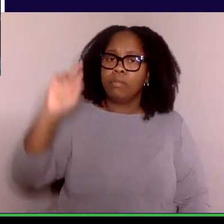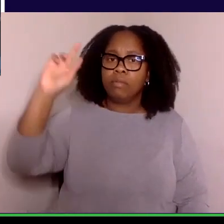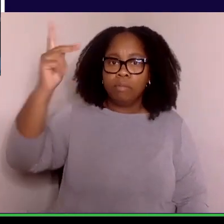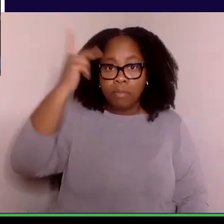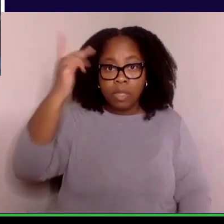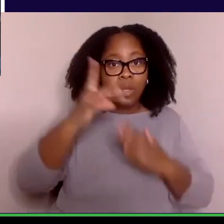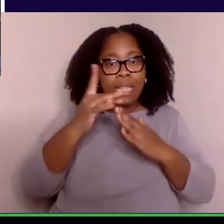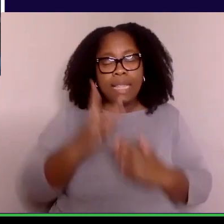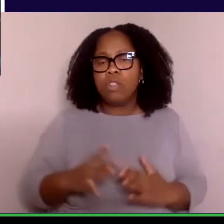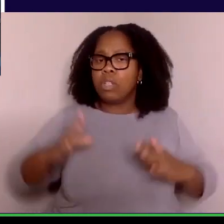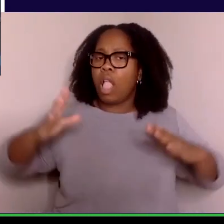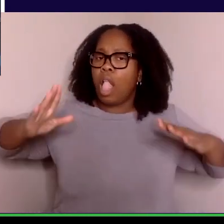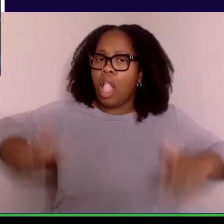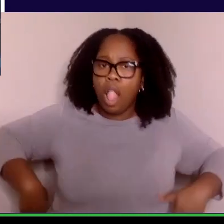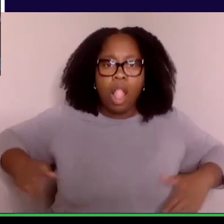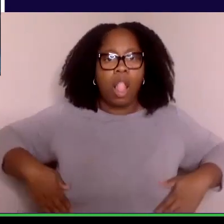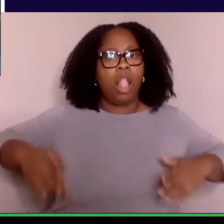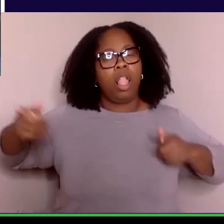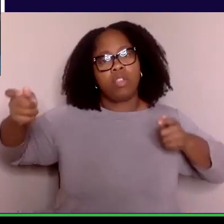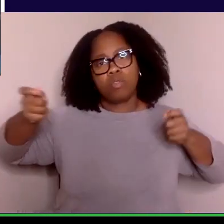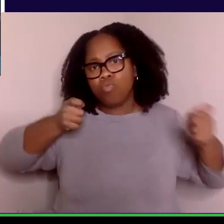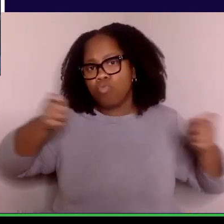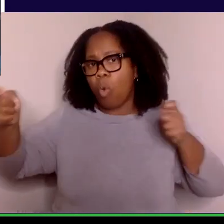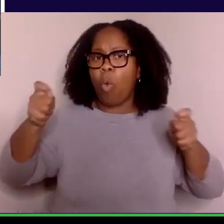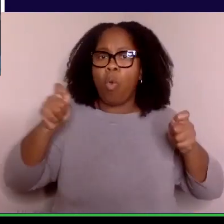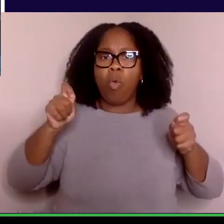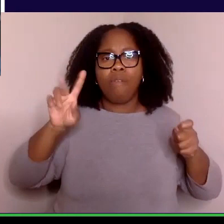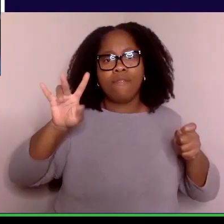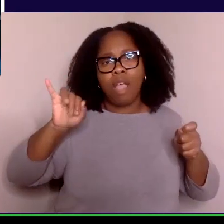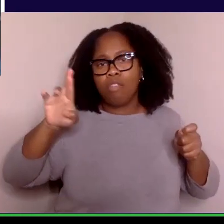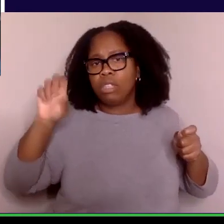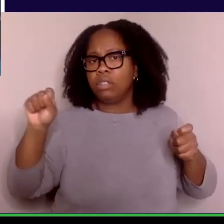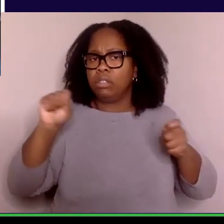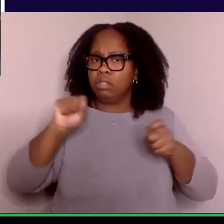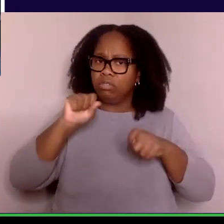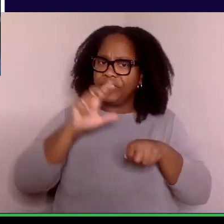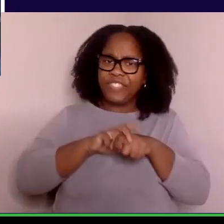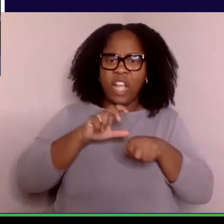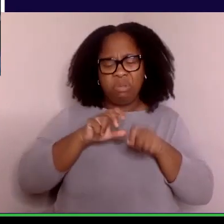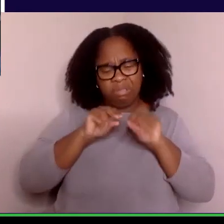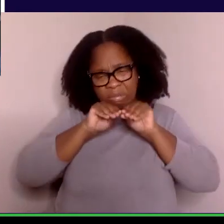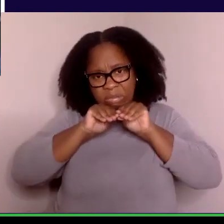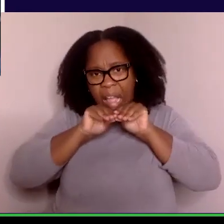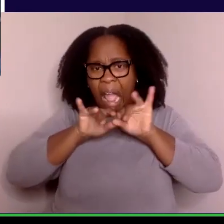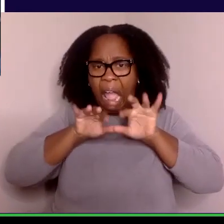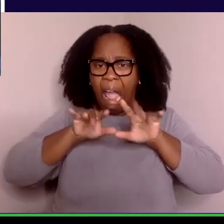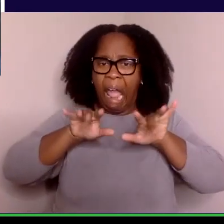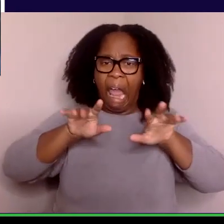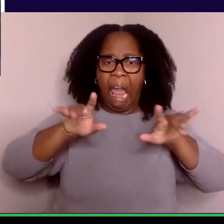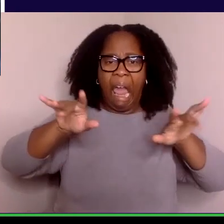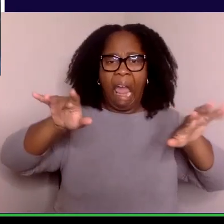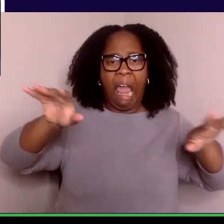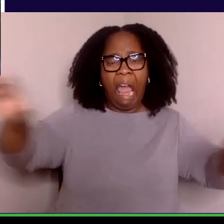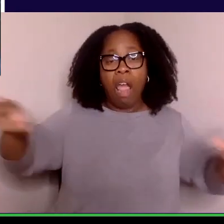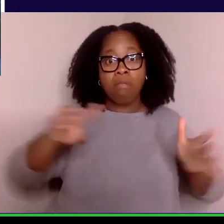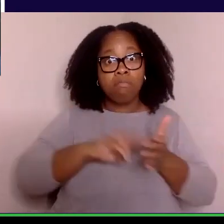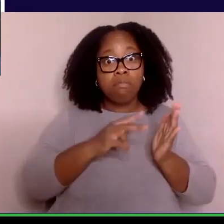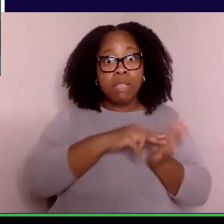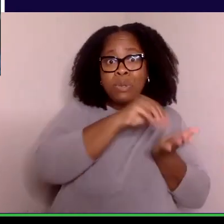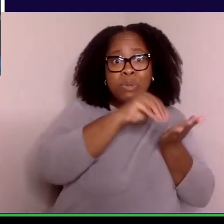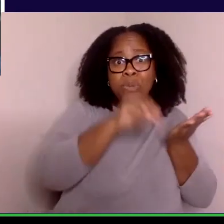the virus under control, which means students and educators cannot safely return to